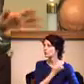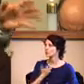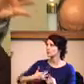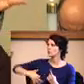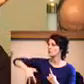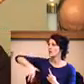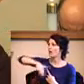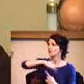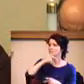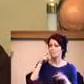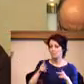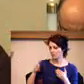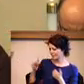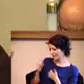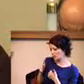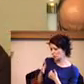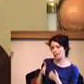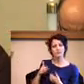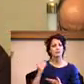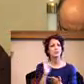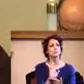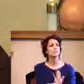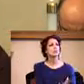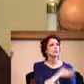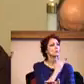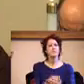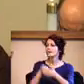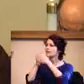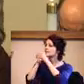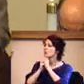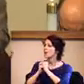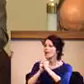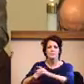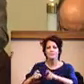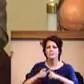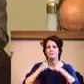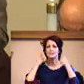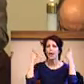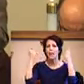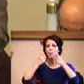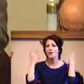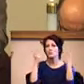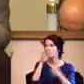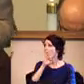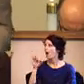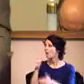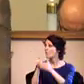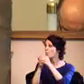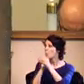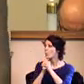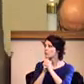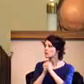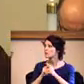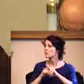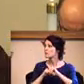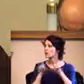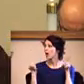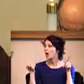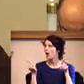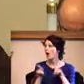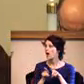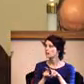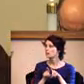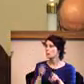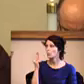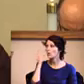sat next to us in the music in the prayers in the celebration of worship but we also acknowledge God that it can't just be about